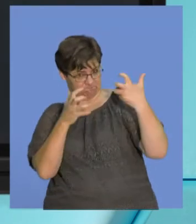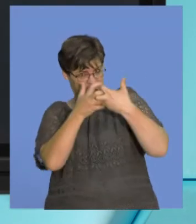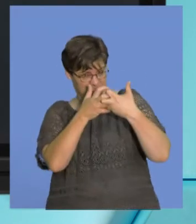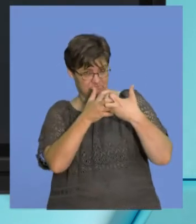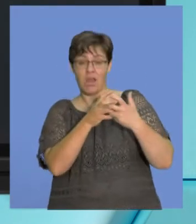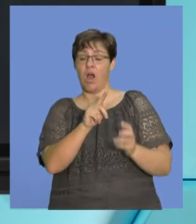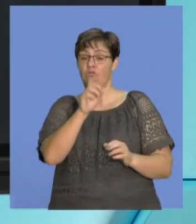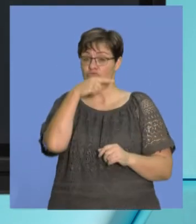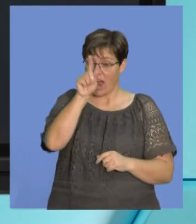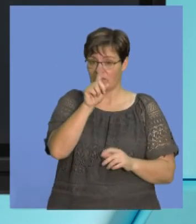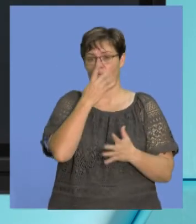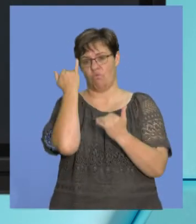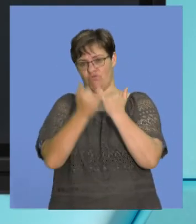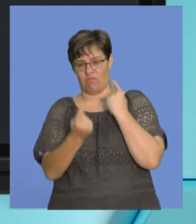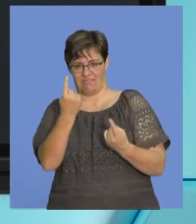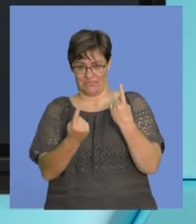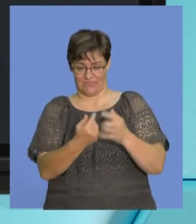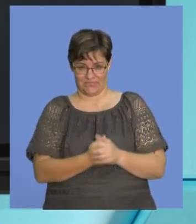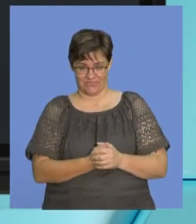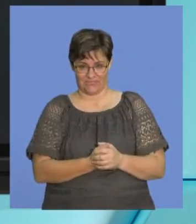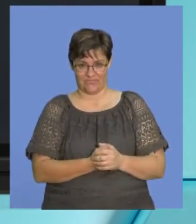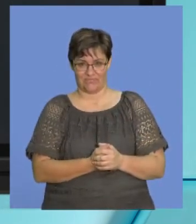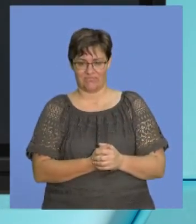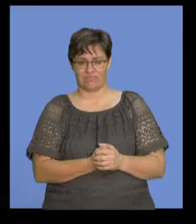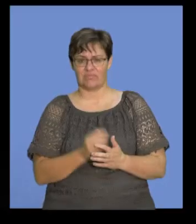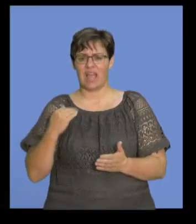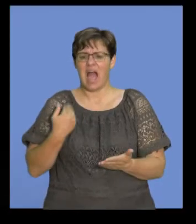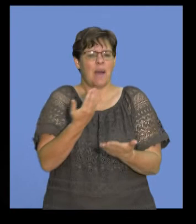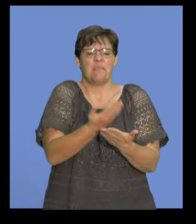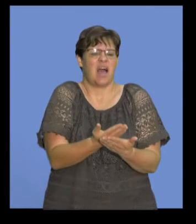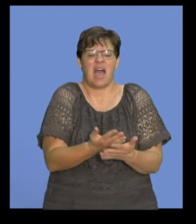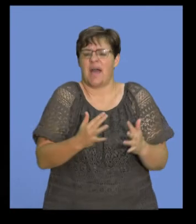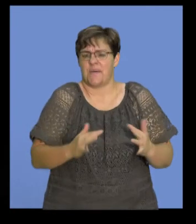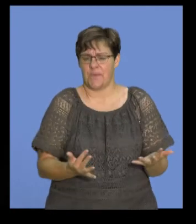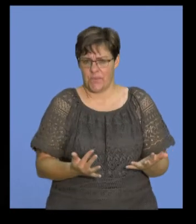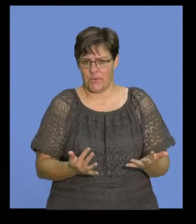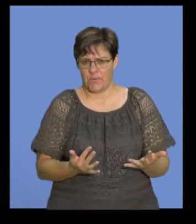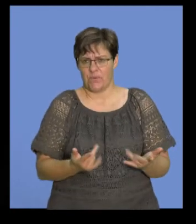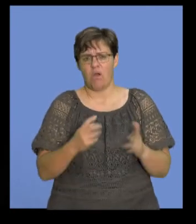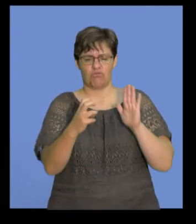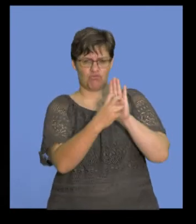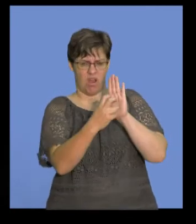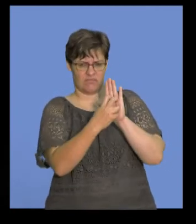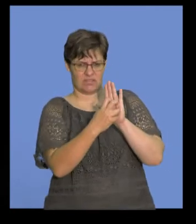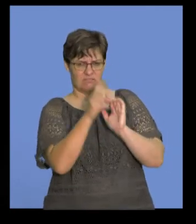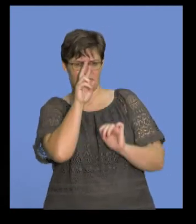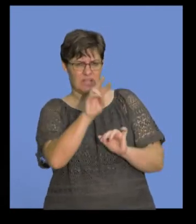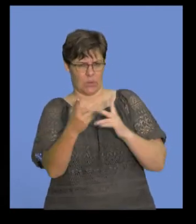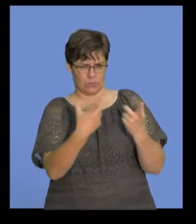proven correct or not. Cool. Let's look at the application of this in the context of some